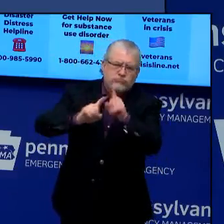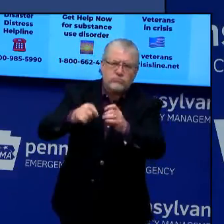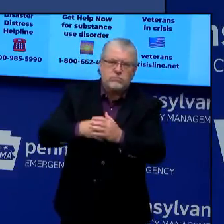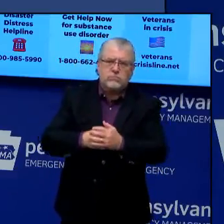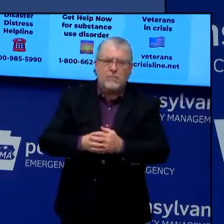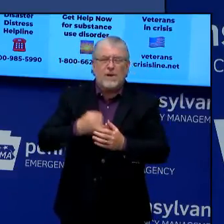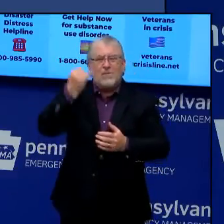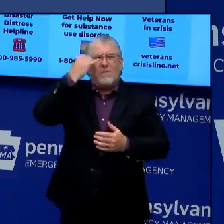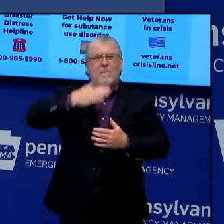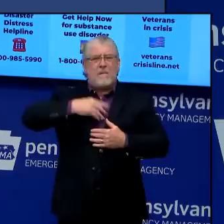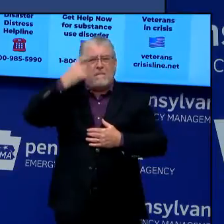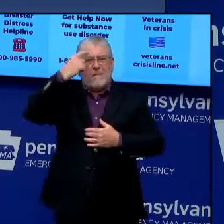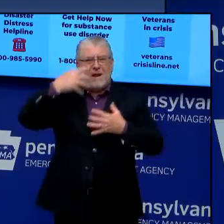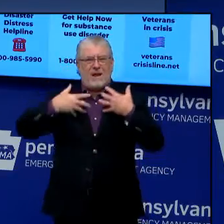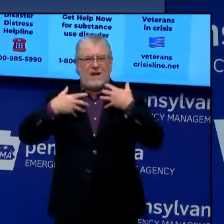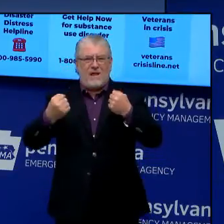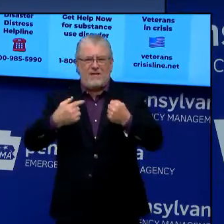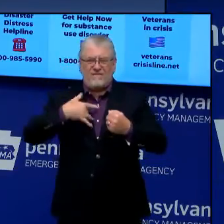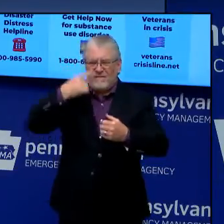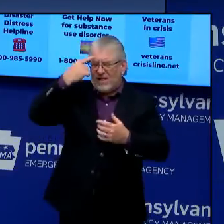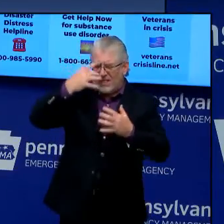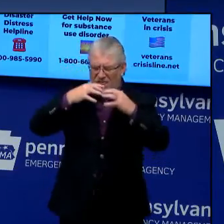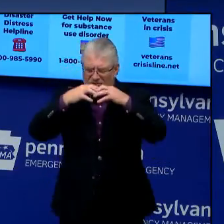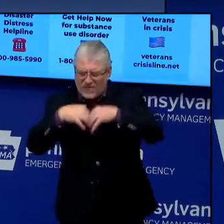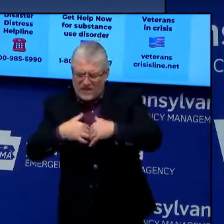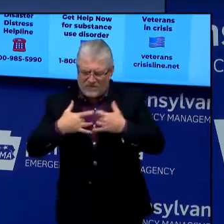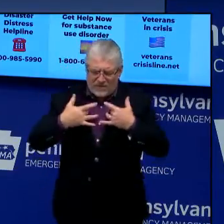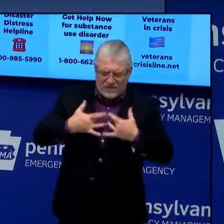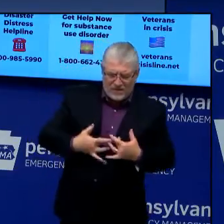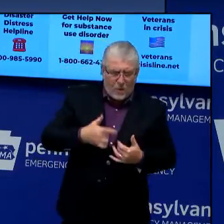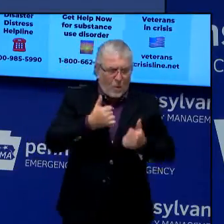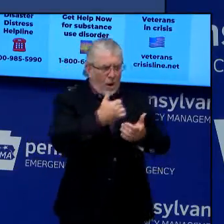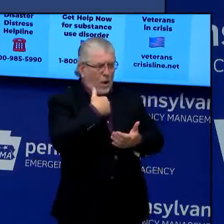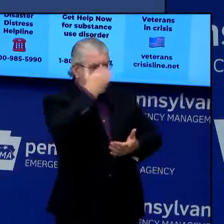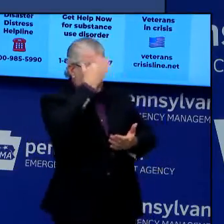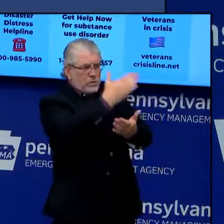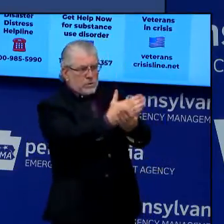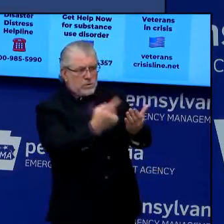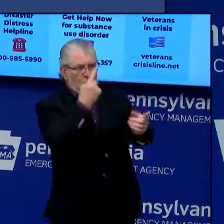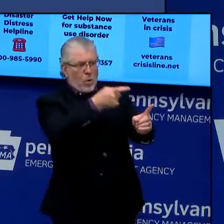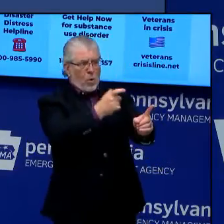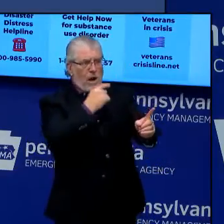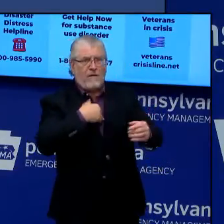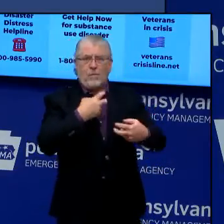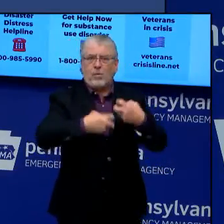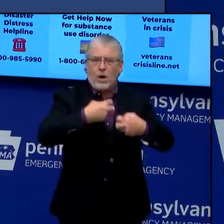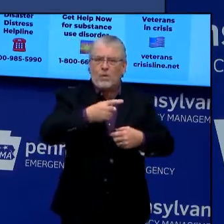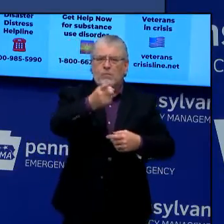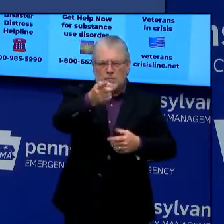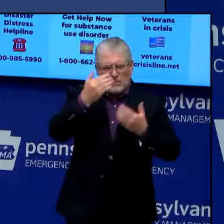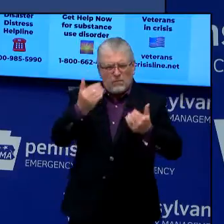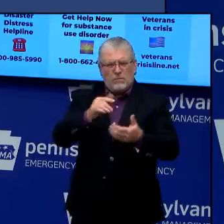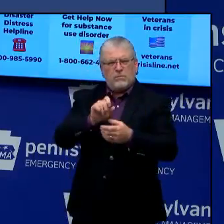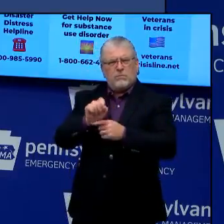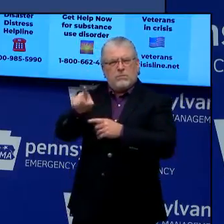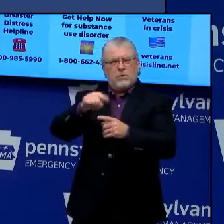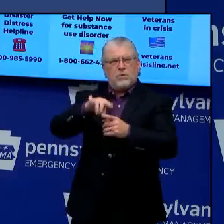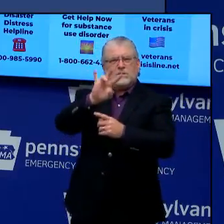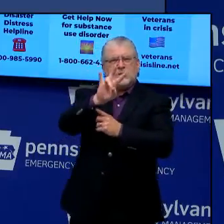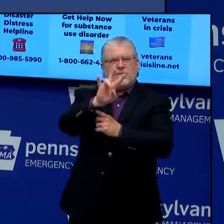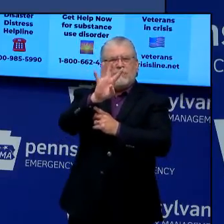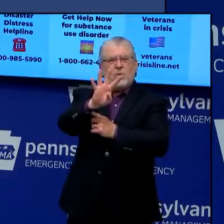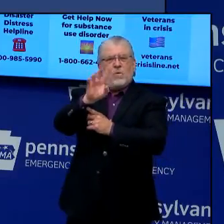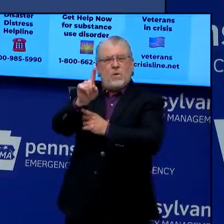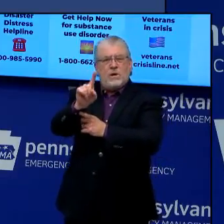is experiencing a mental health crisis, please contact the crisis text line by texting PA to